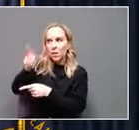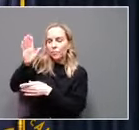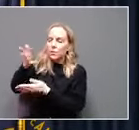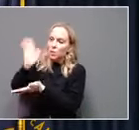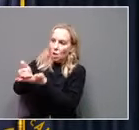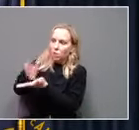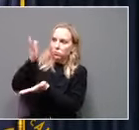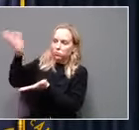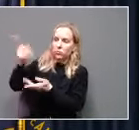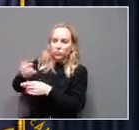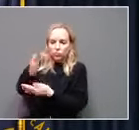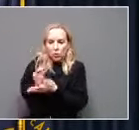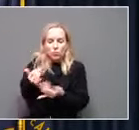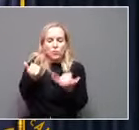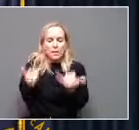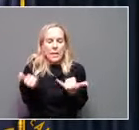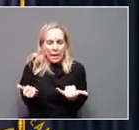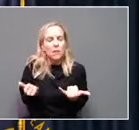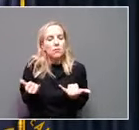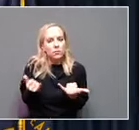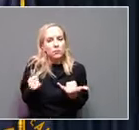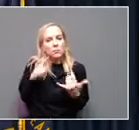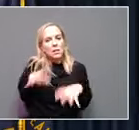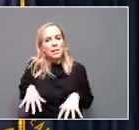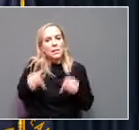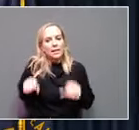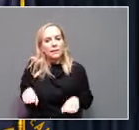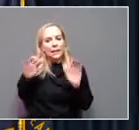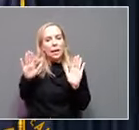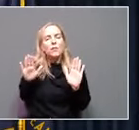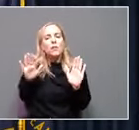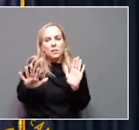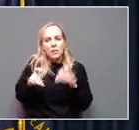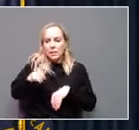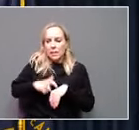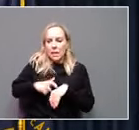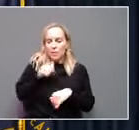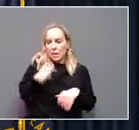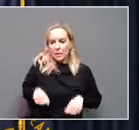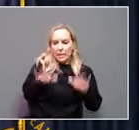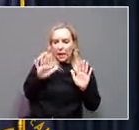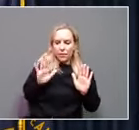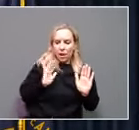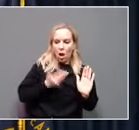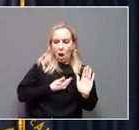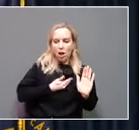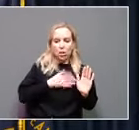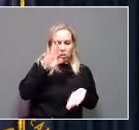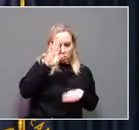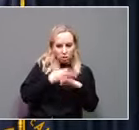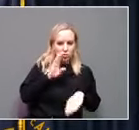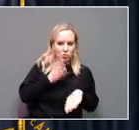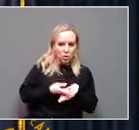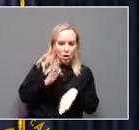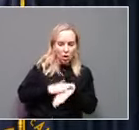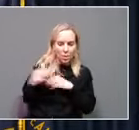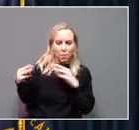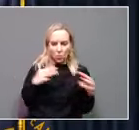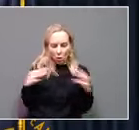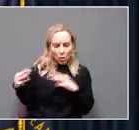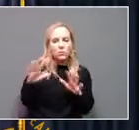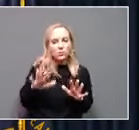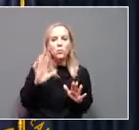and right now. That takes sacrifice. This time, it's not a sacrifice of our sons and daughters on a battlefield. It is going to